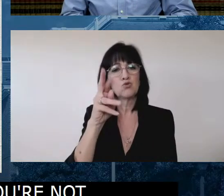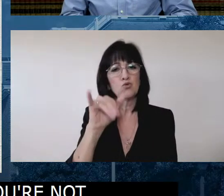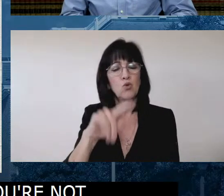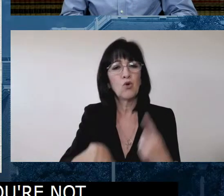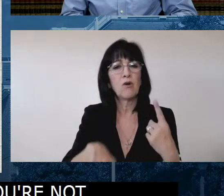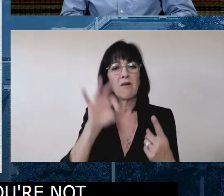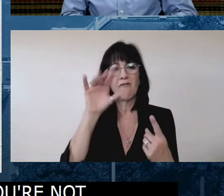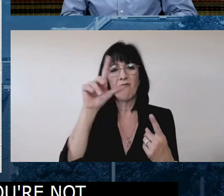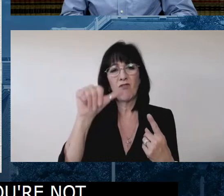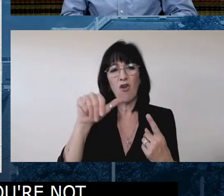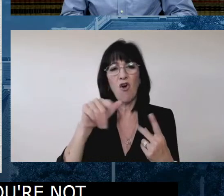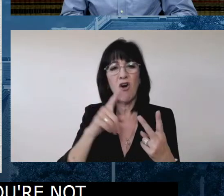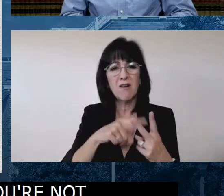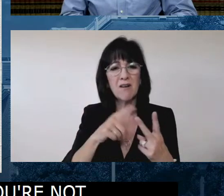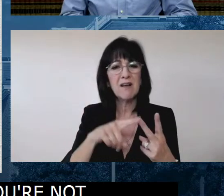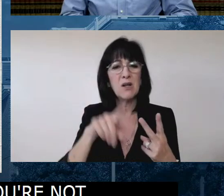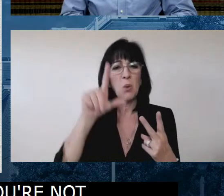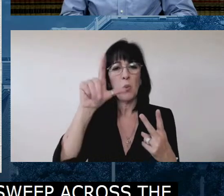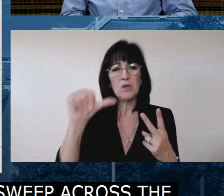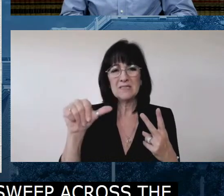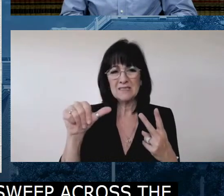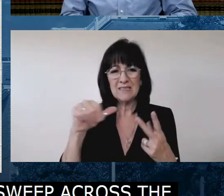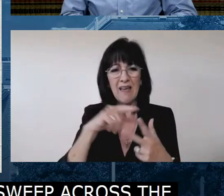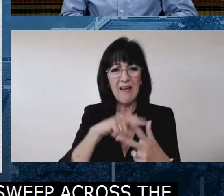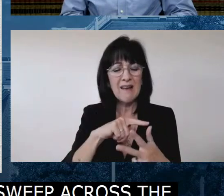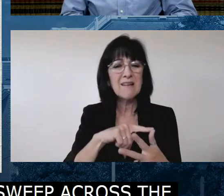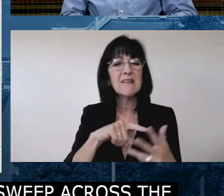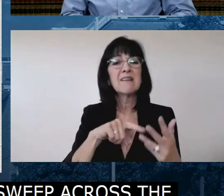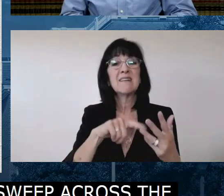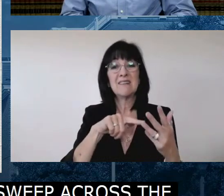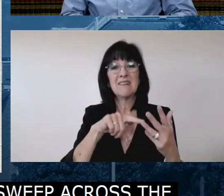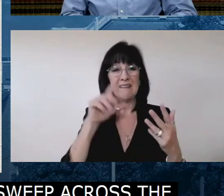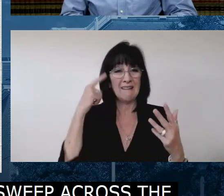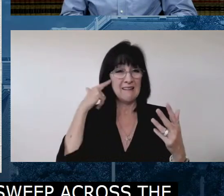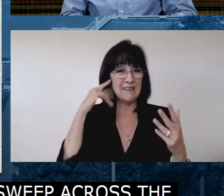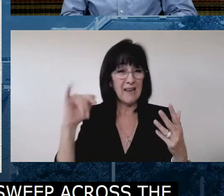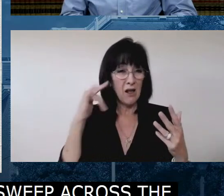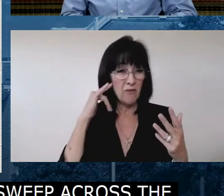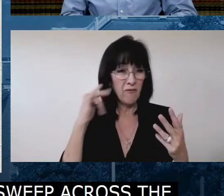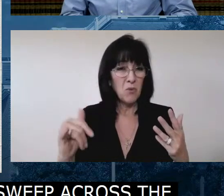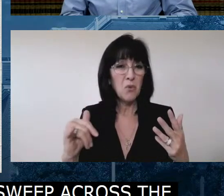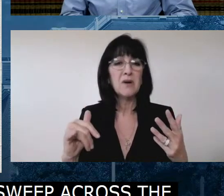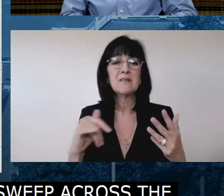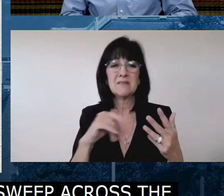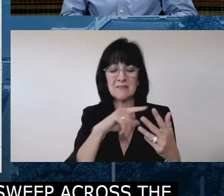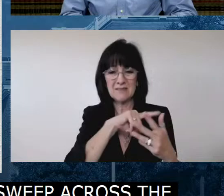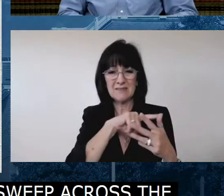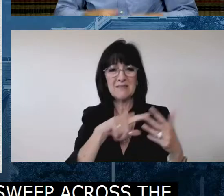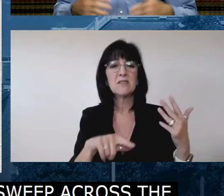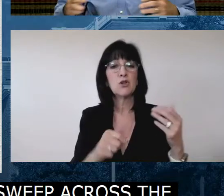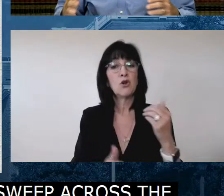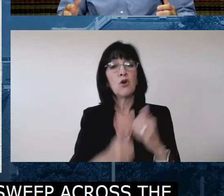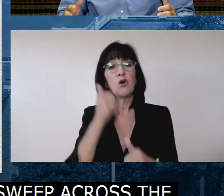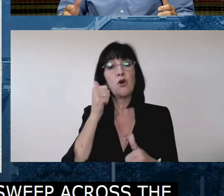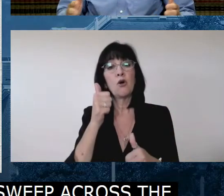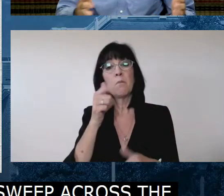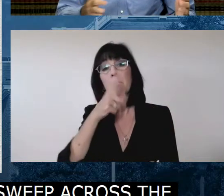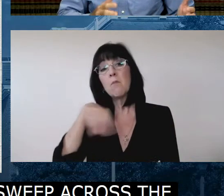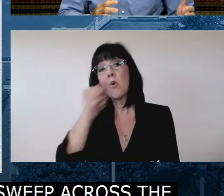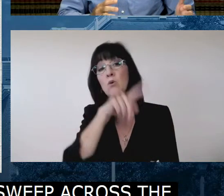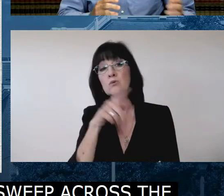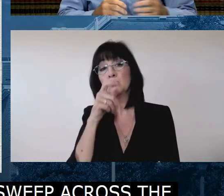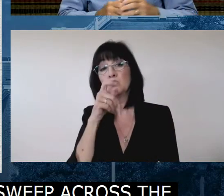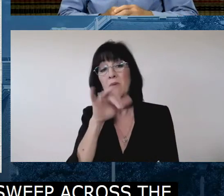negatively impacted. Louisiana, even places in California. Most of the states, most of the areas with low vaccination rates